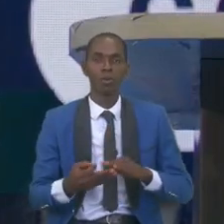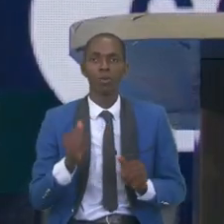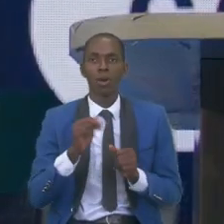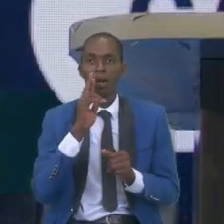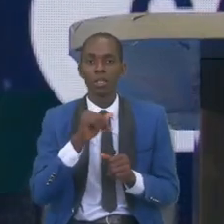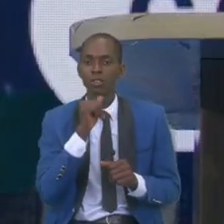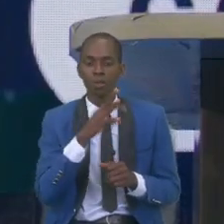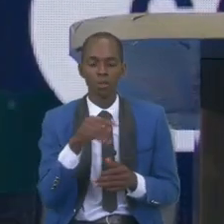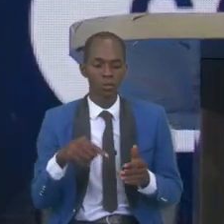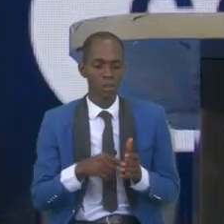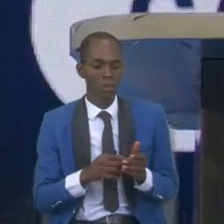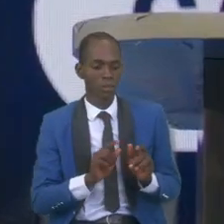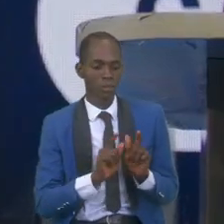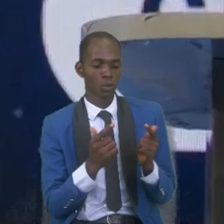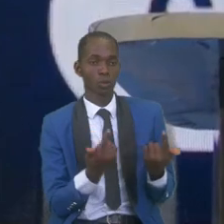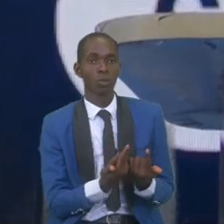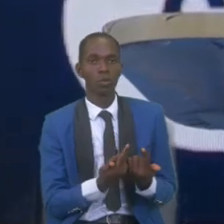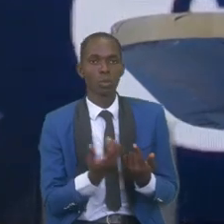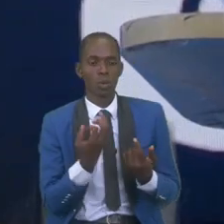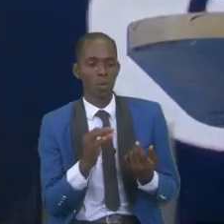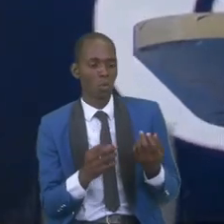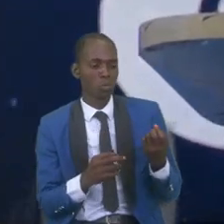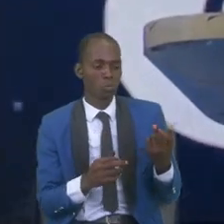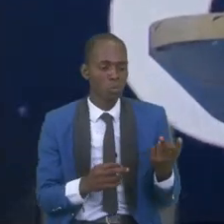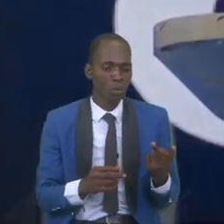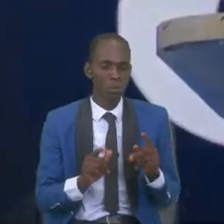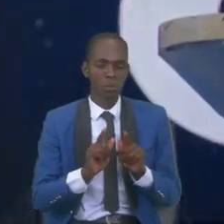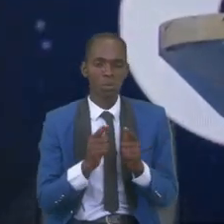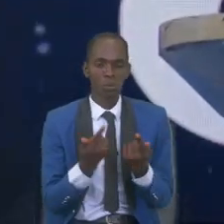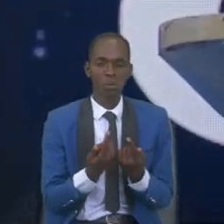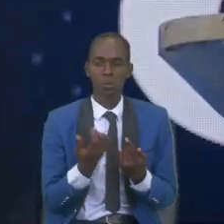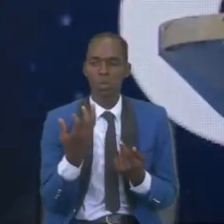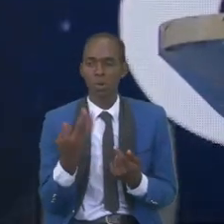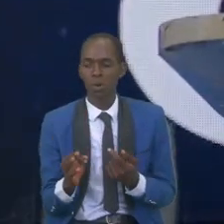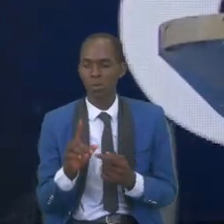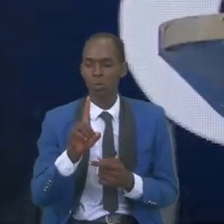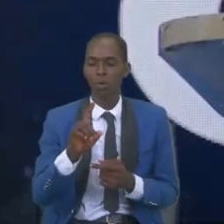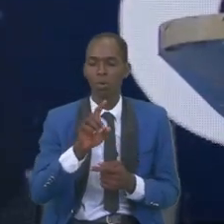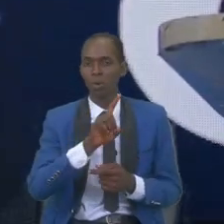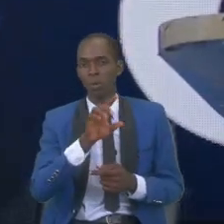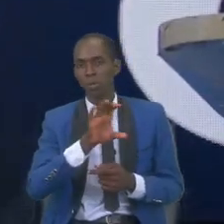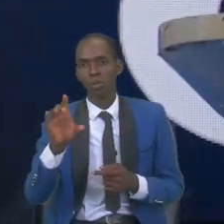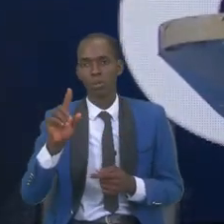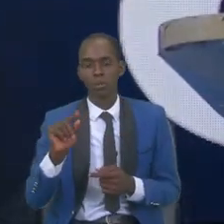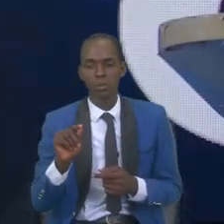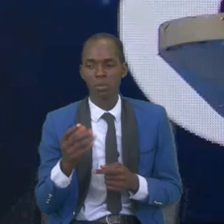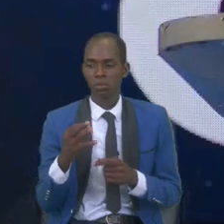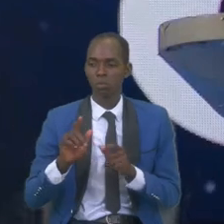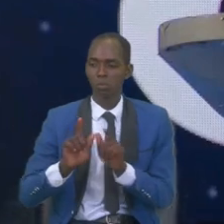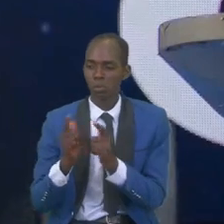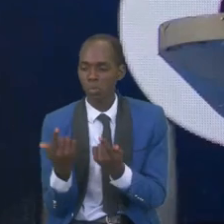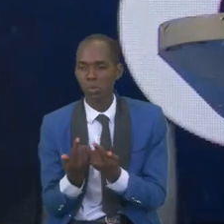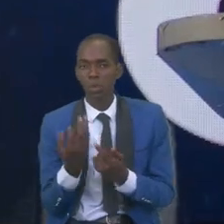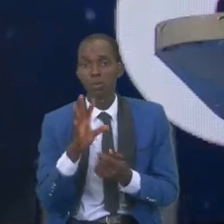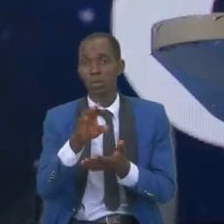little congregation of 12, little congregation of 120, little congregation, your own